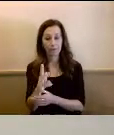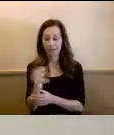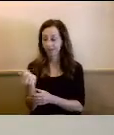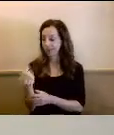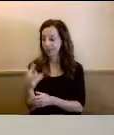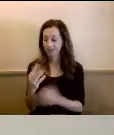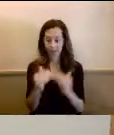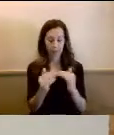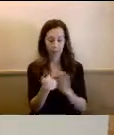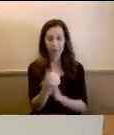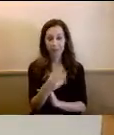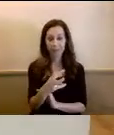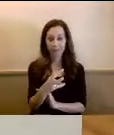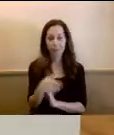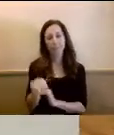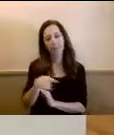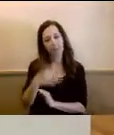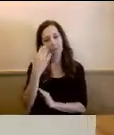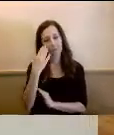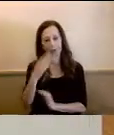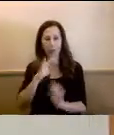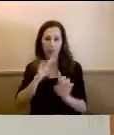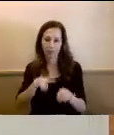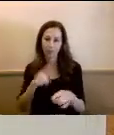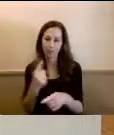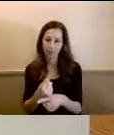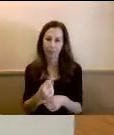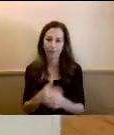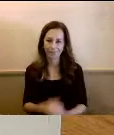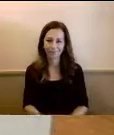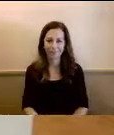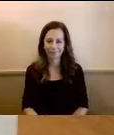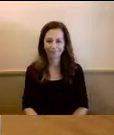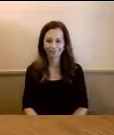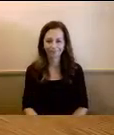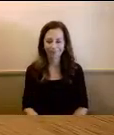16 equals 16. So now we know that we got it right.